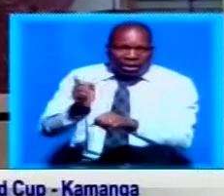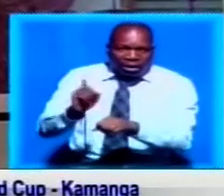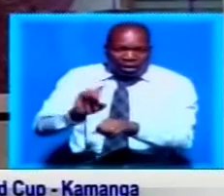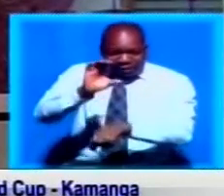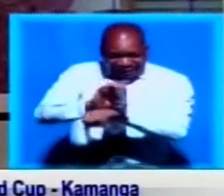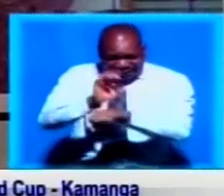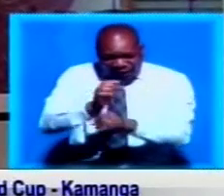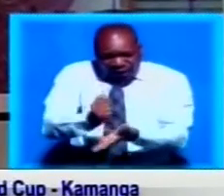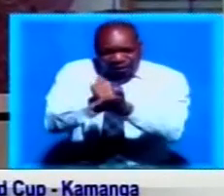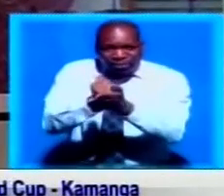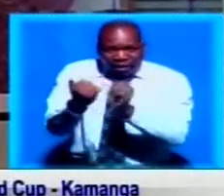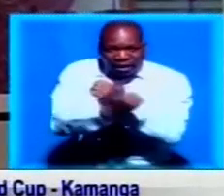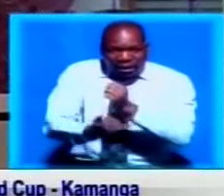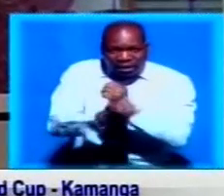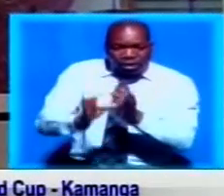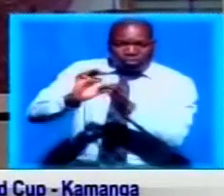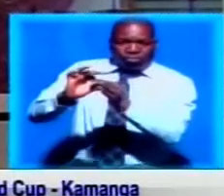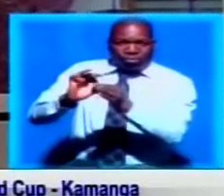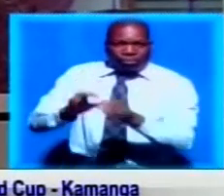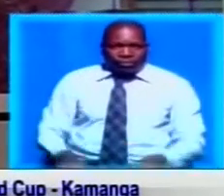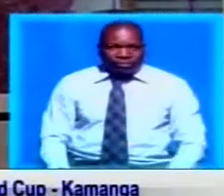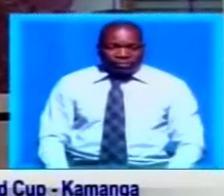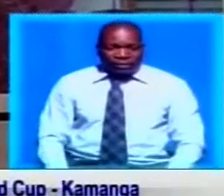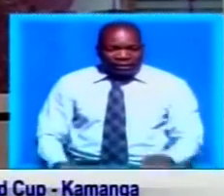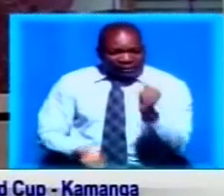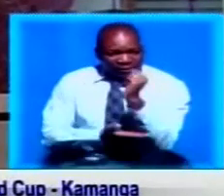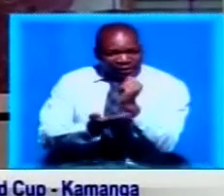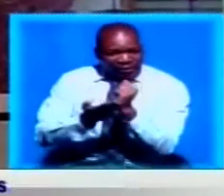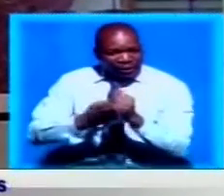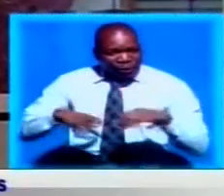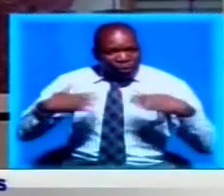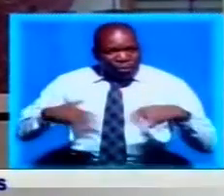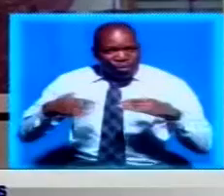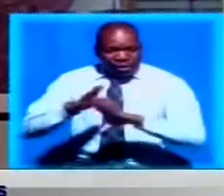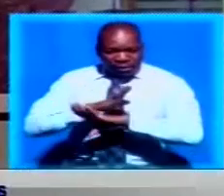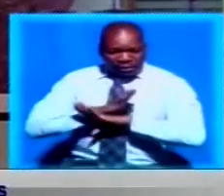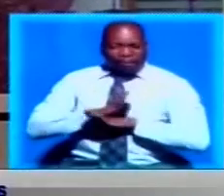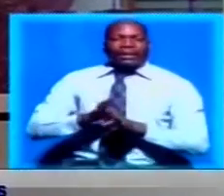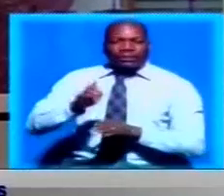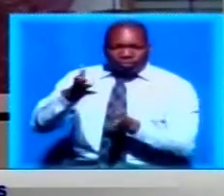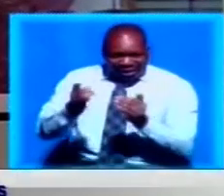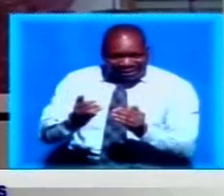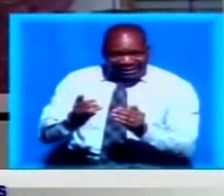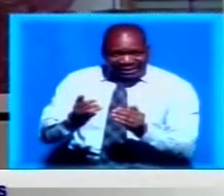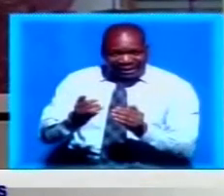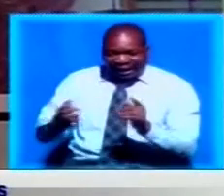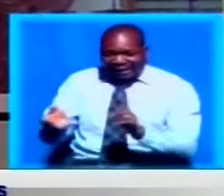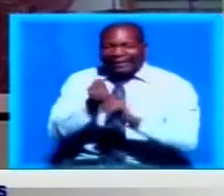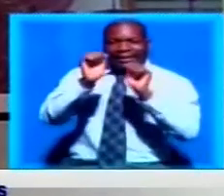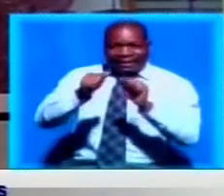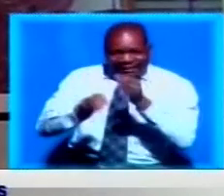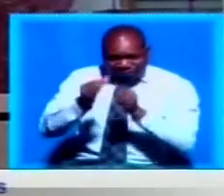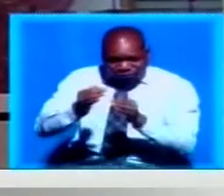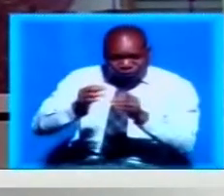country. Mr. Kabwe says Zambians are in dire need of development which can only come and be sustained if the nation is